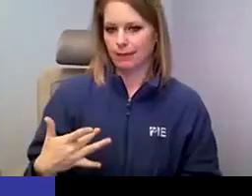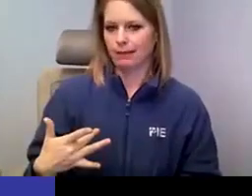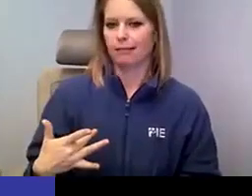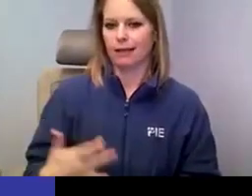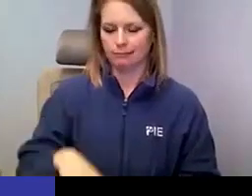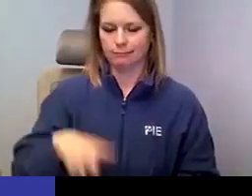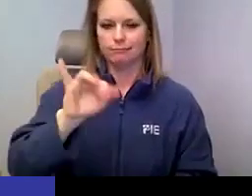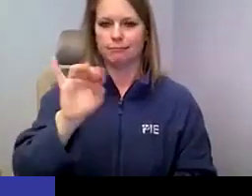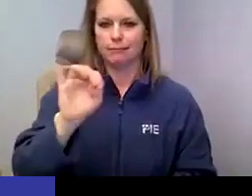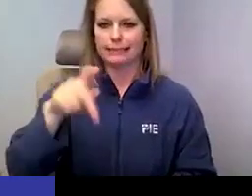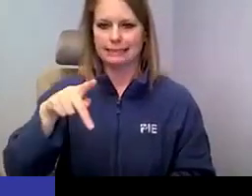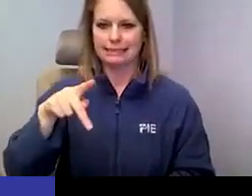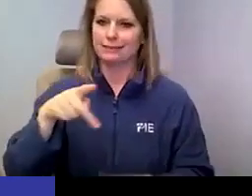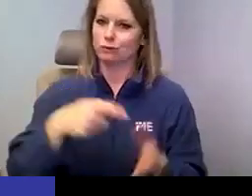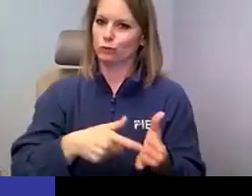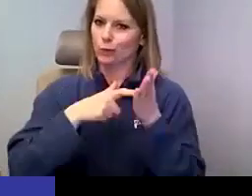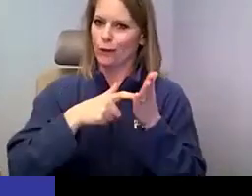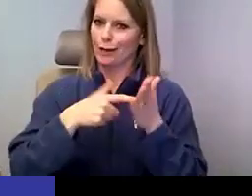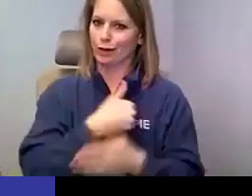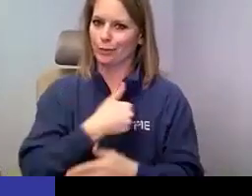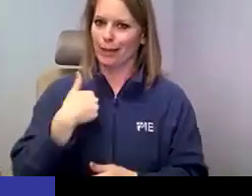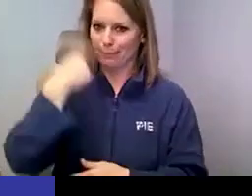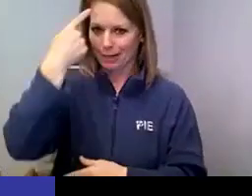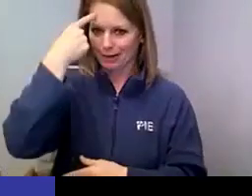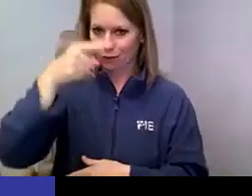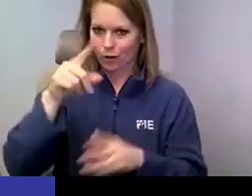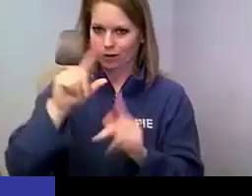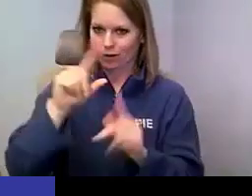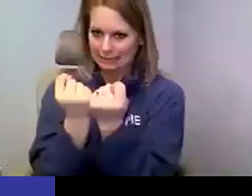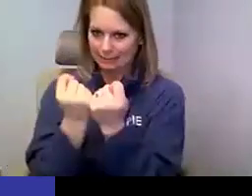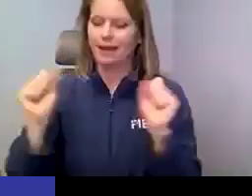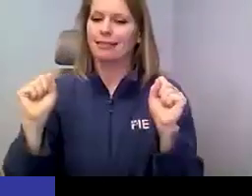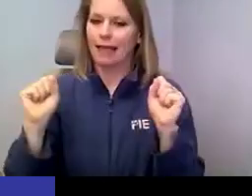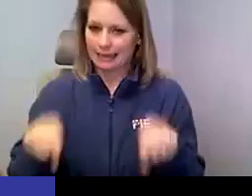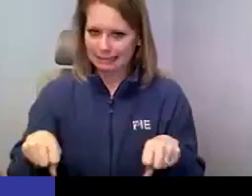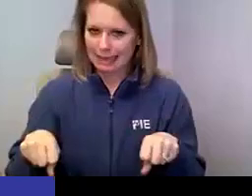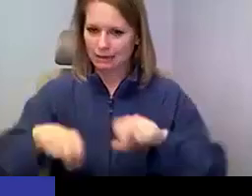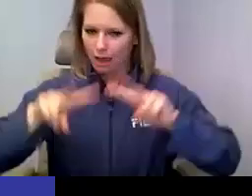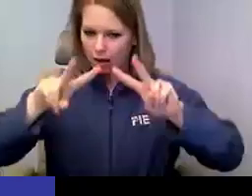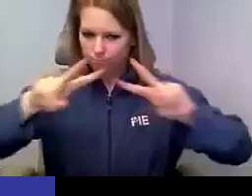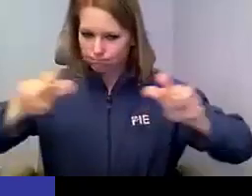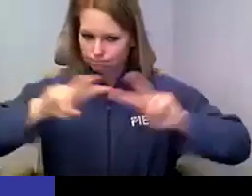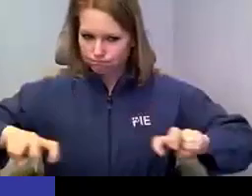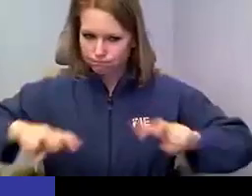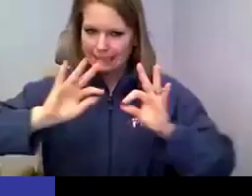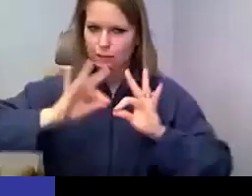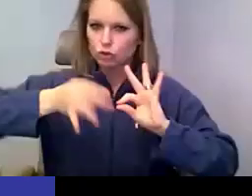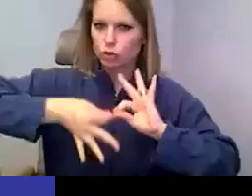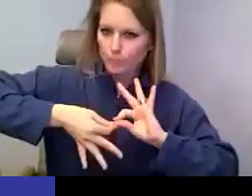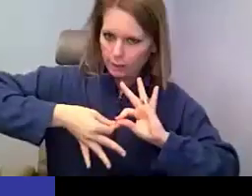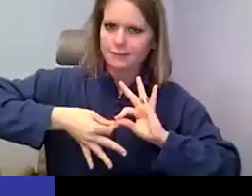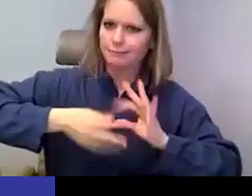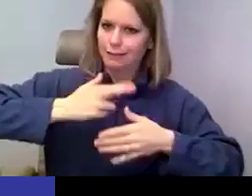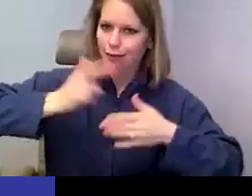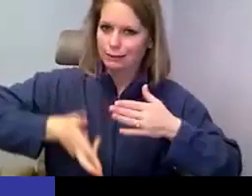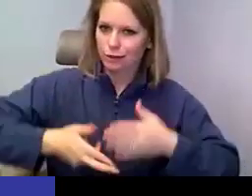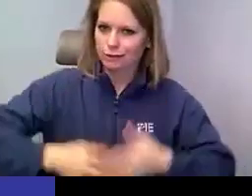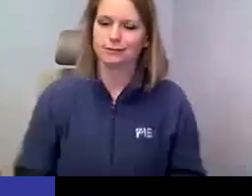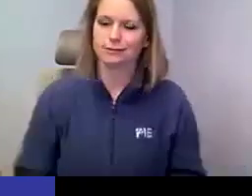IEP team required members who can interpret the instructional implications of evaluation results.